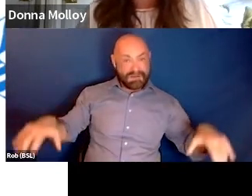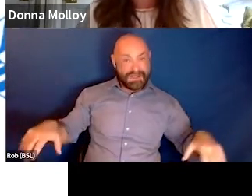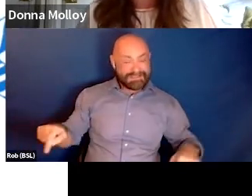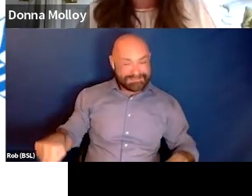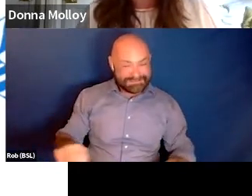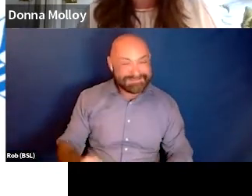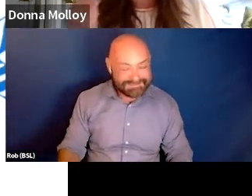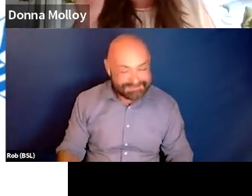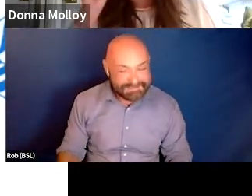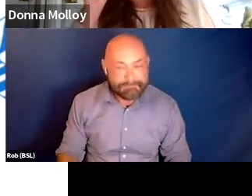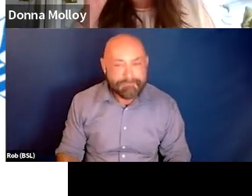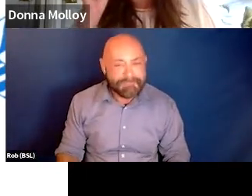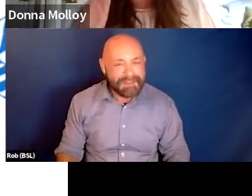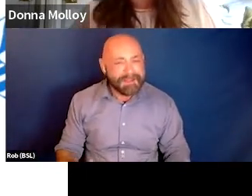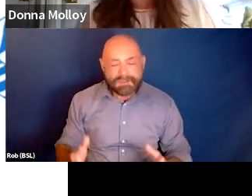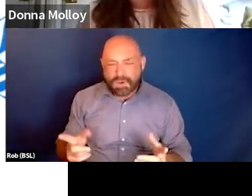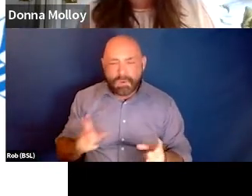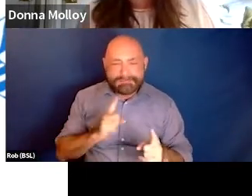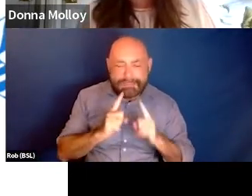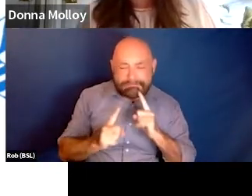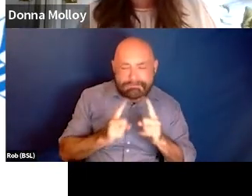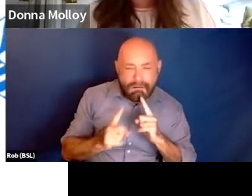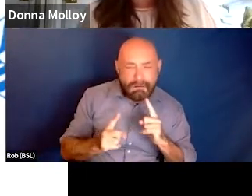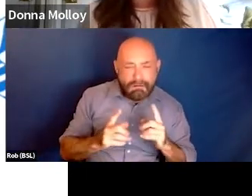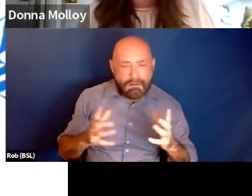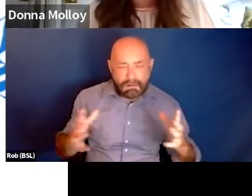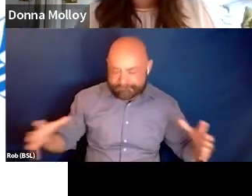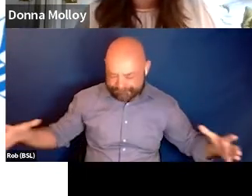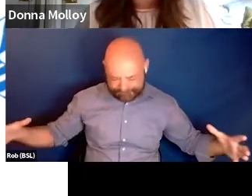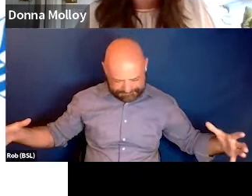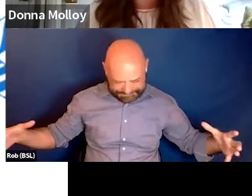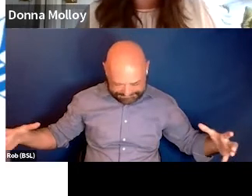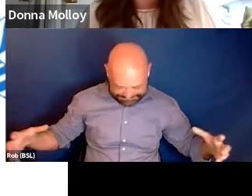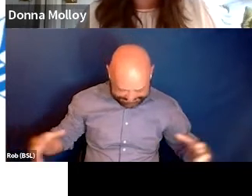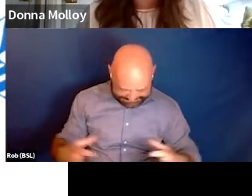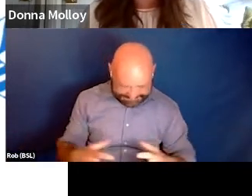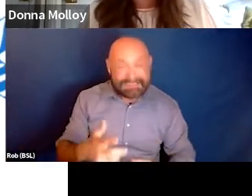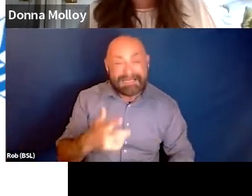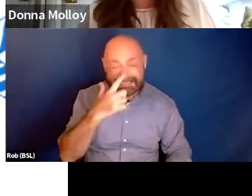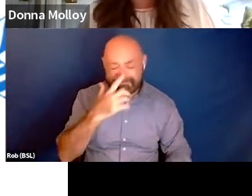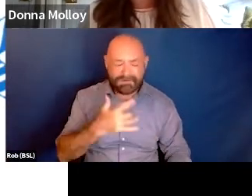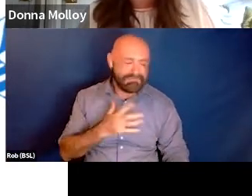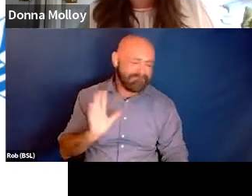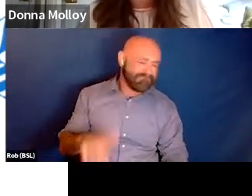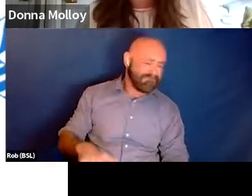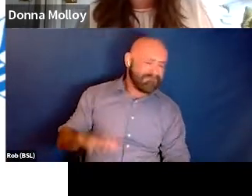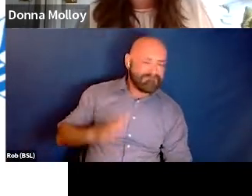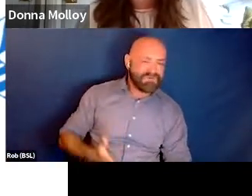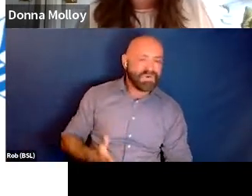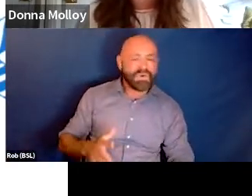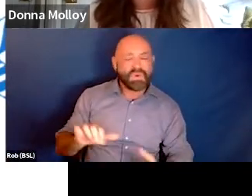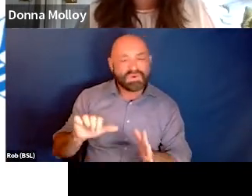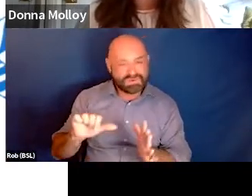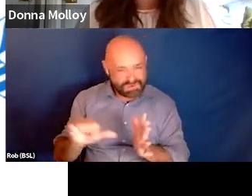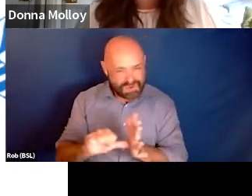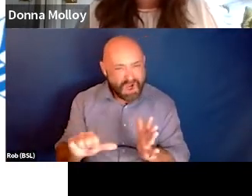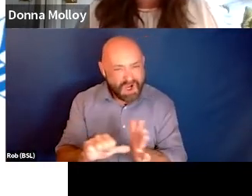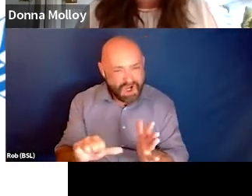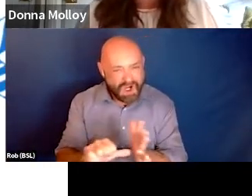And pulling this sort of data together can be felt to be really, really challenging, although important at the same